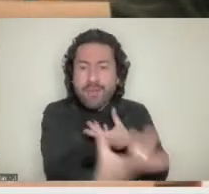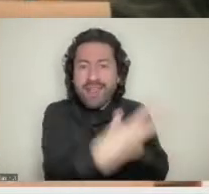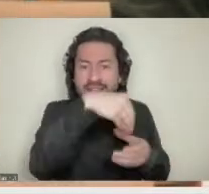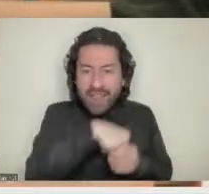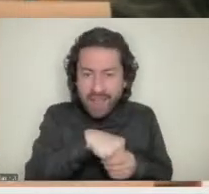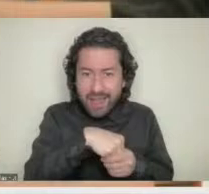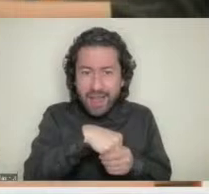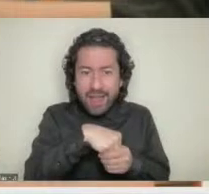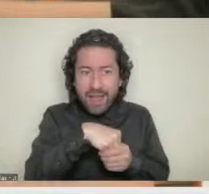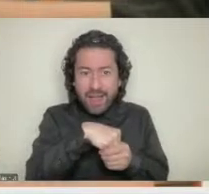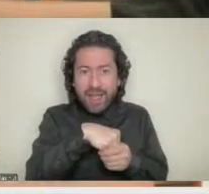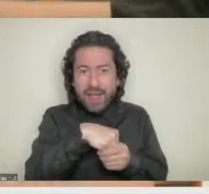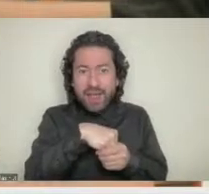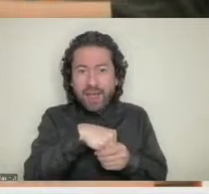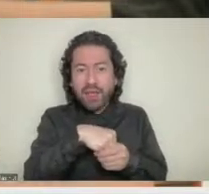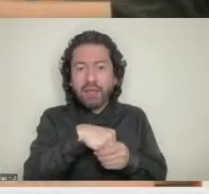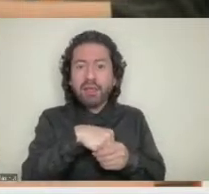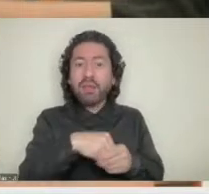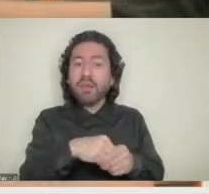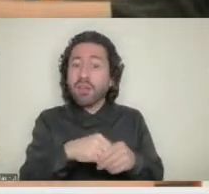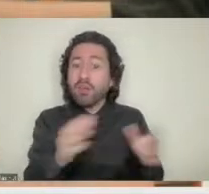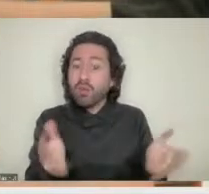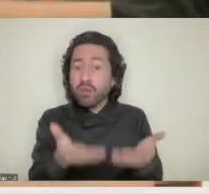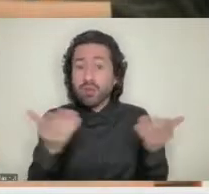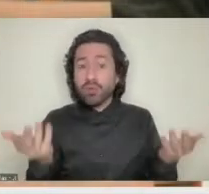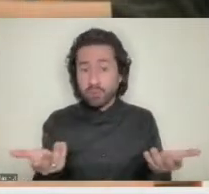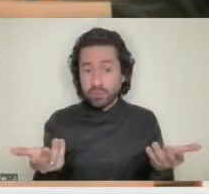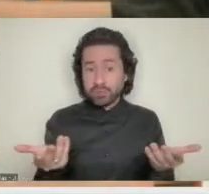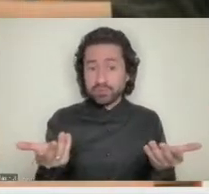of individuals by